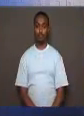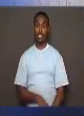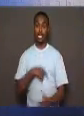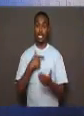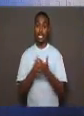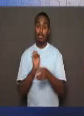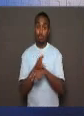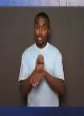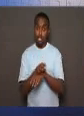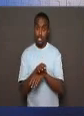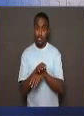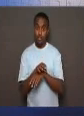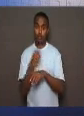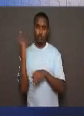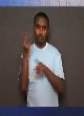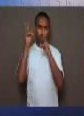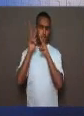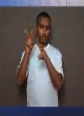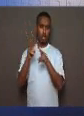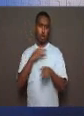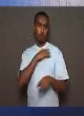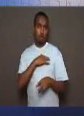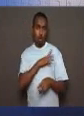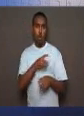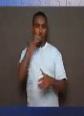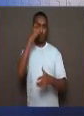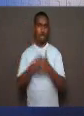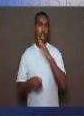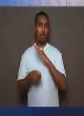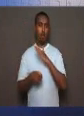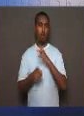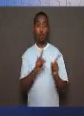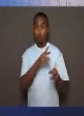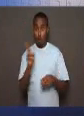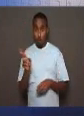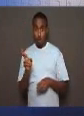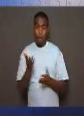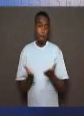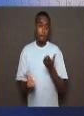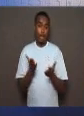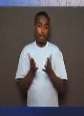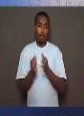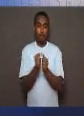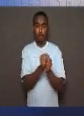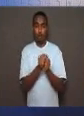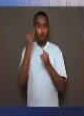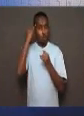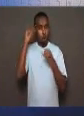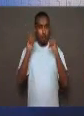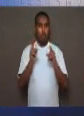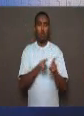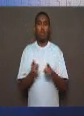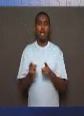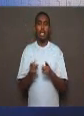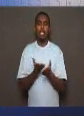These messages usually reflect a moral or value, or maybe a commentary on the way